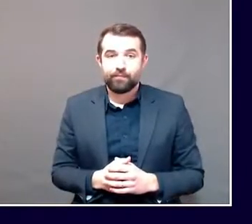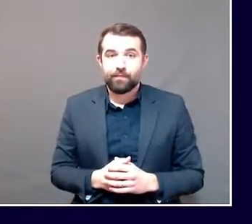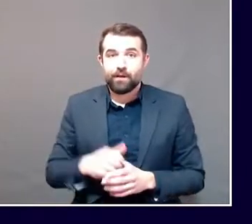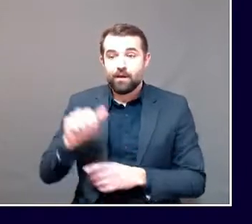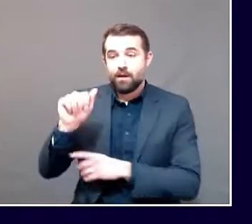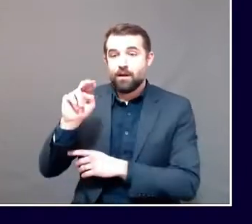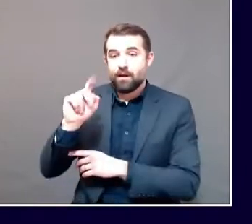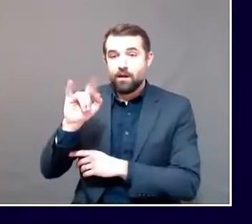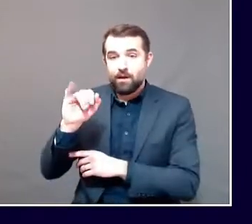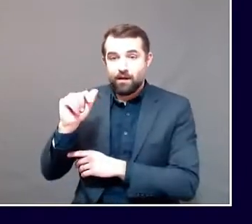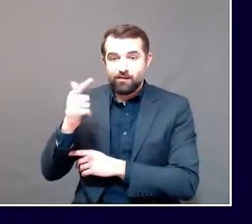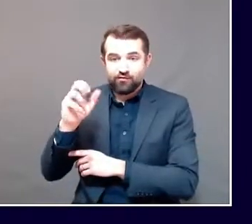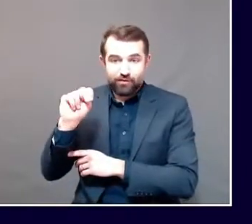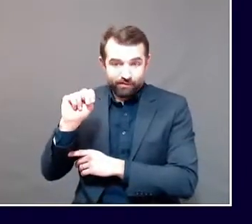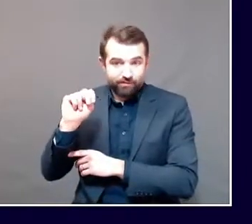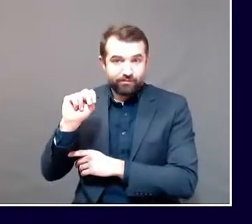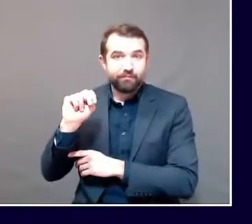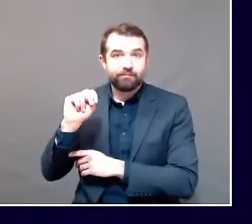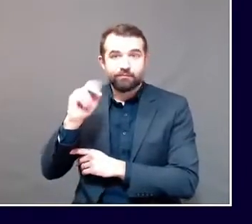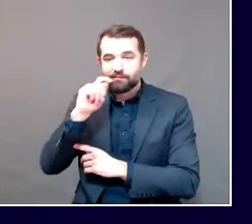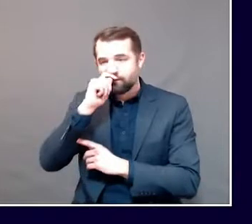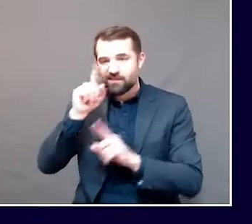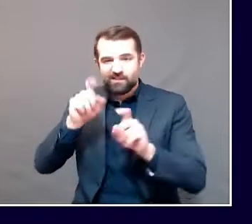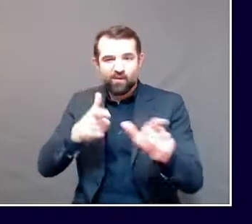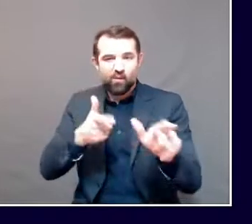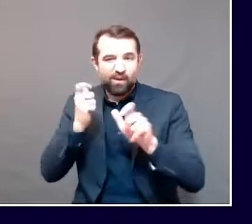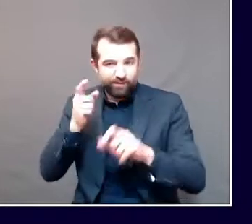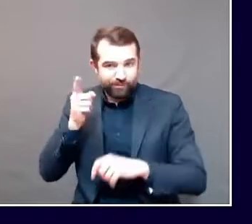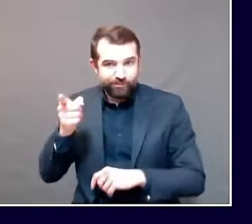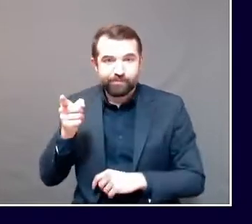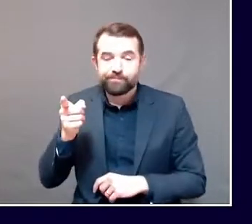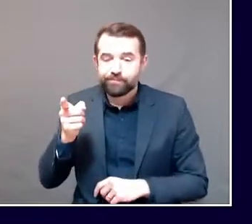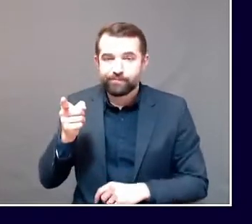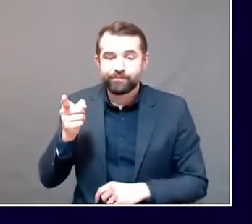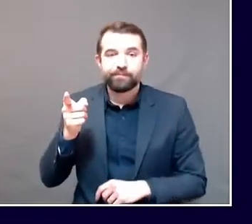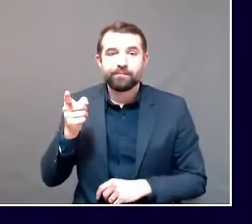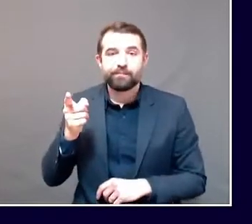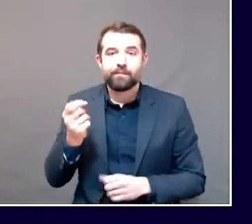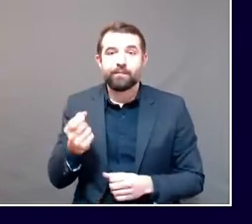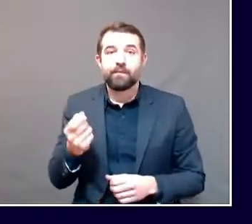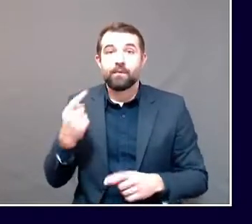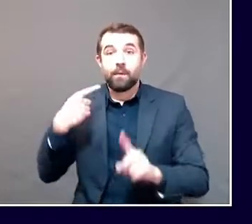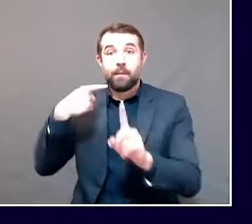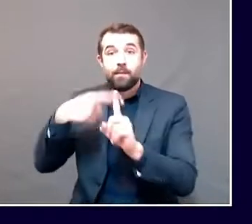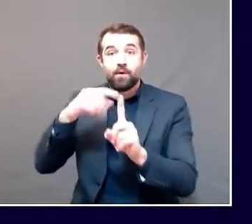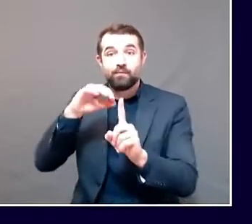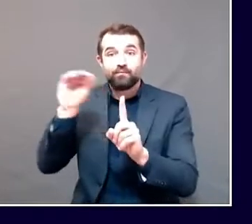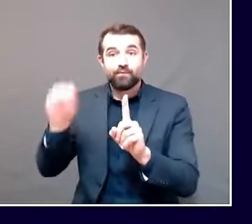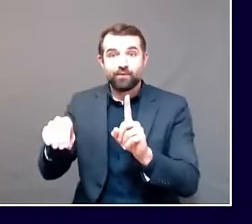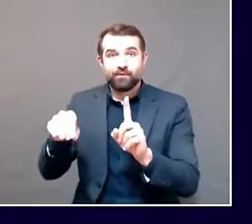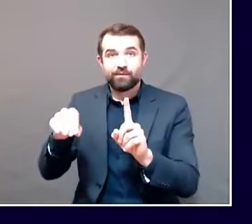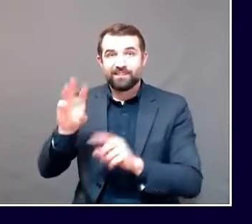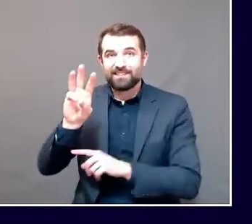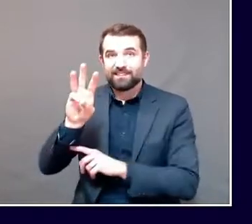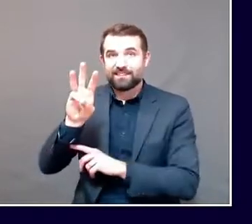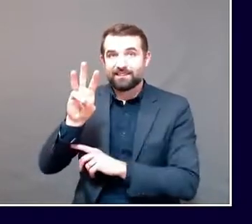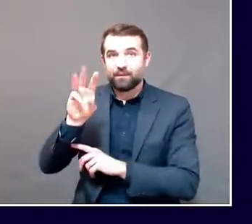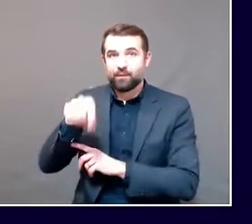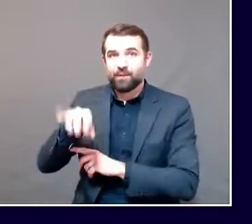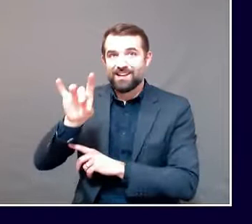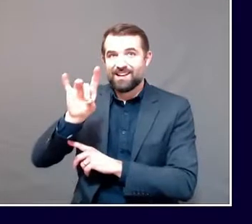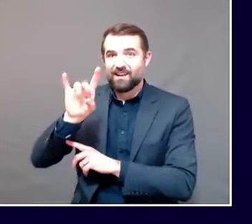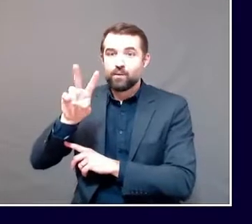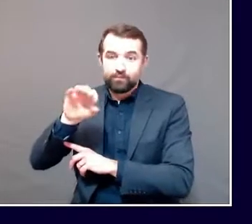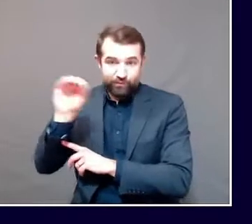tests. Our positivity rate for antigen tests right now stands at 6.82%